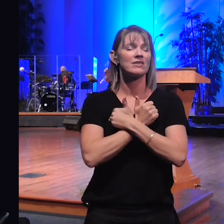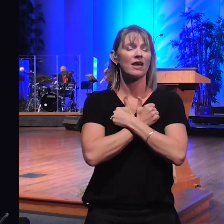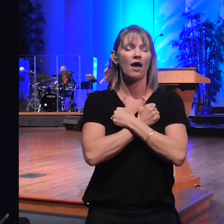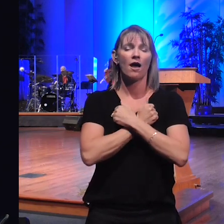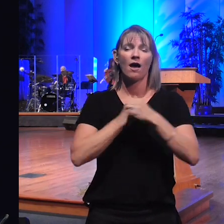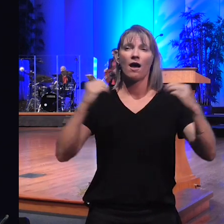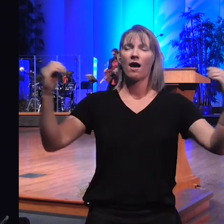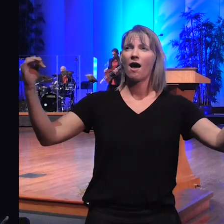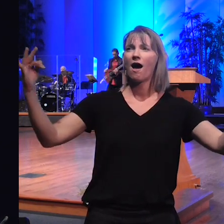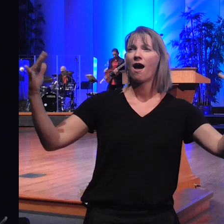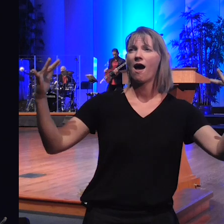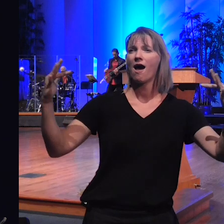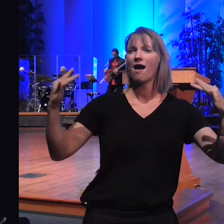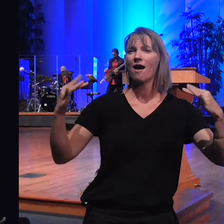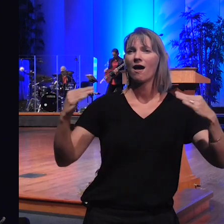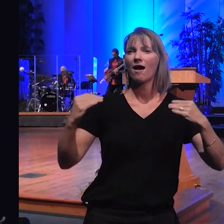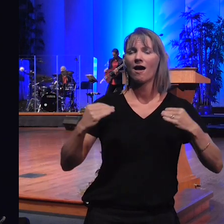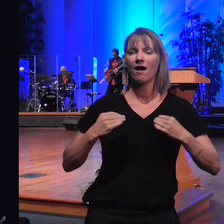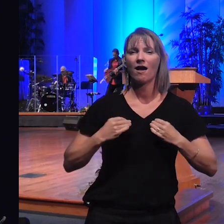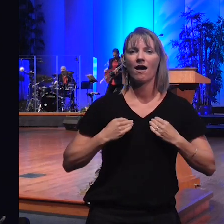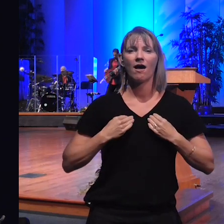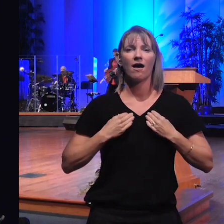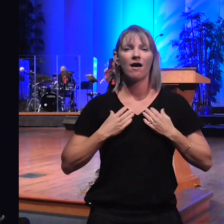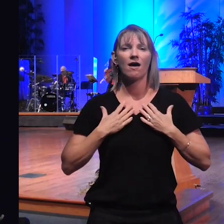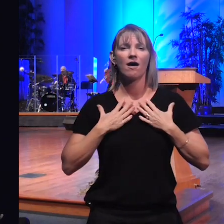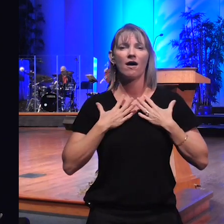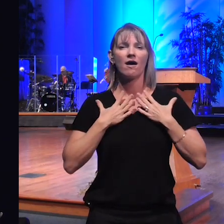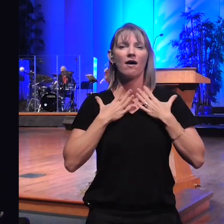Love has come